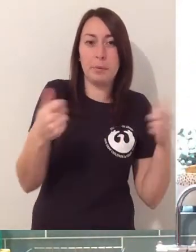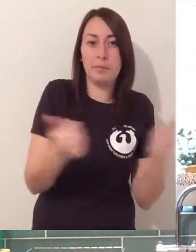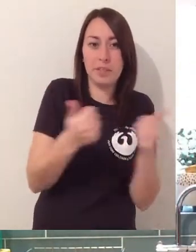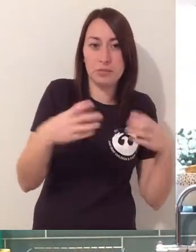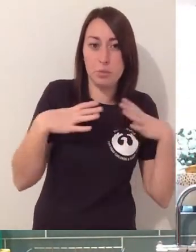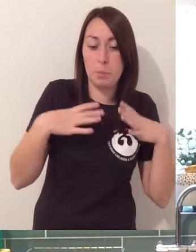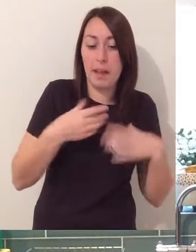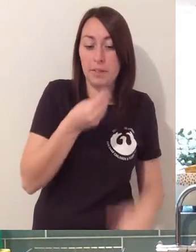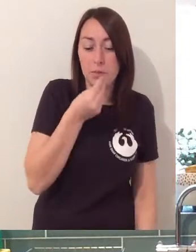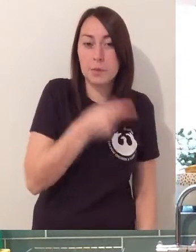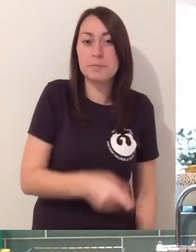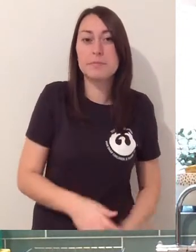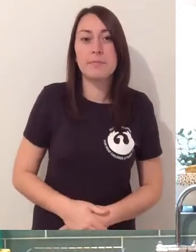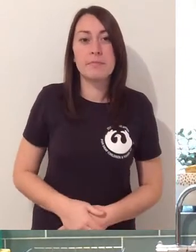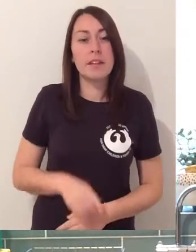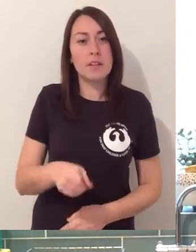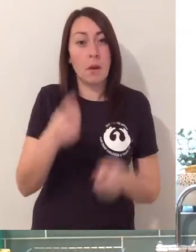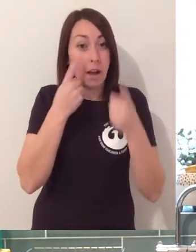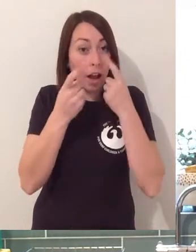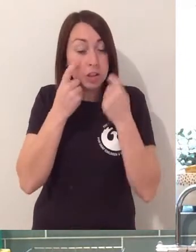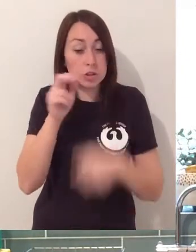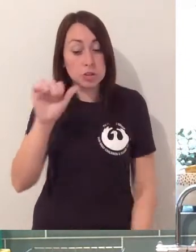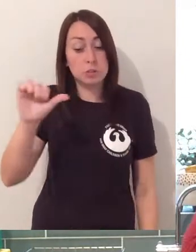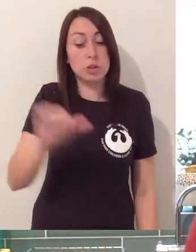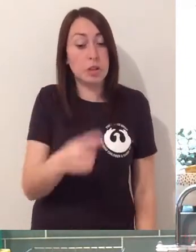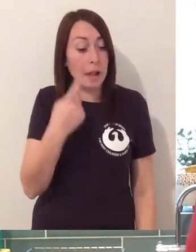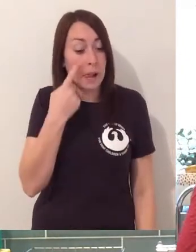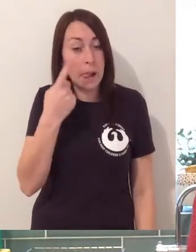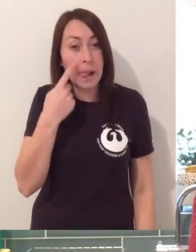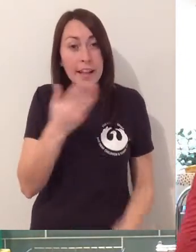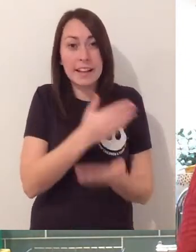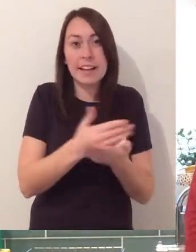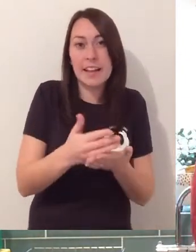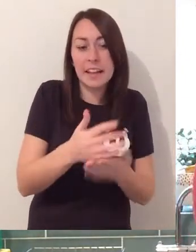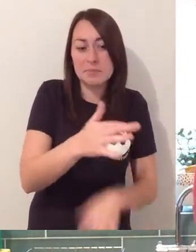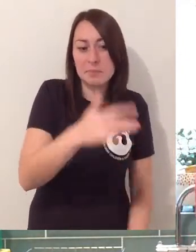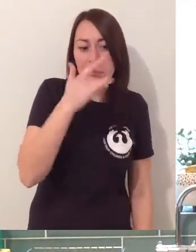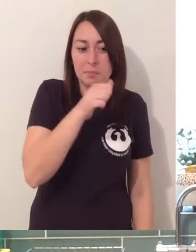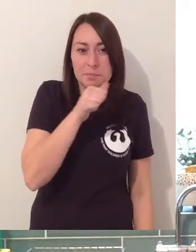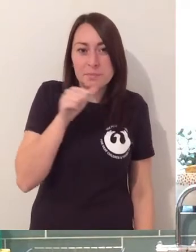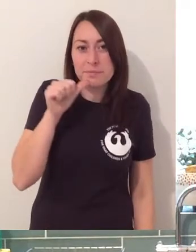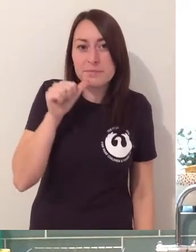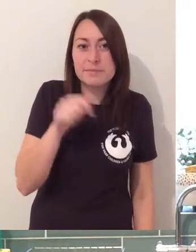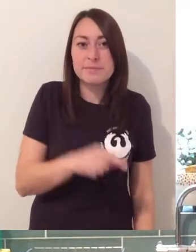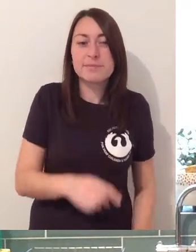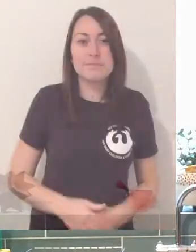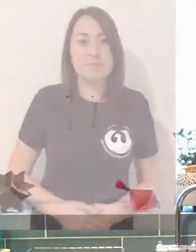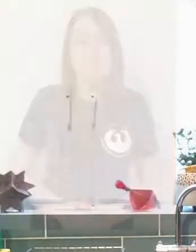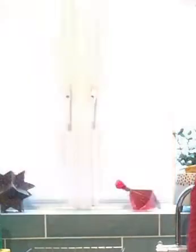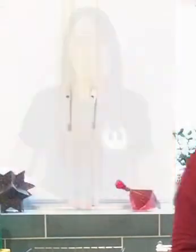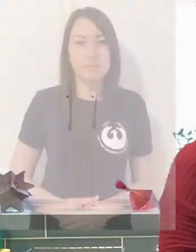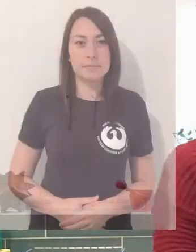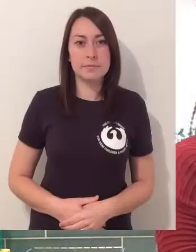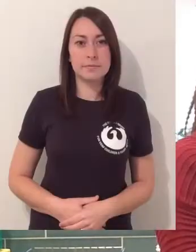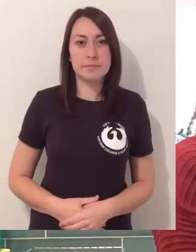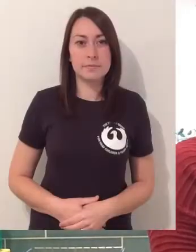what you're actually going to do now to your onions, so they should be looking nice and clear and smelling lovely. You need to